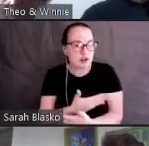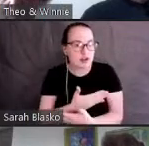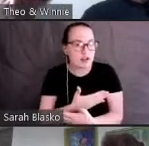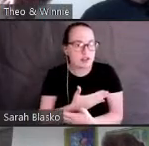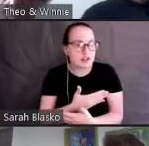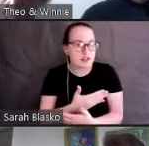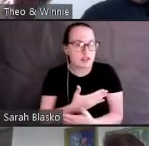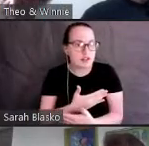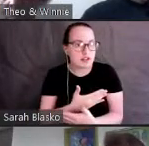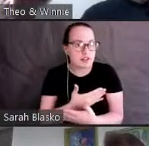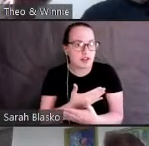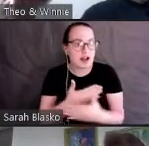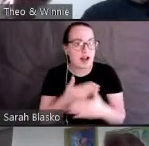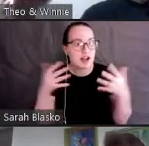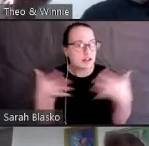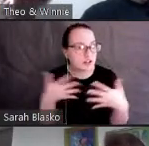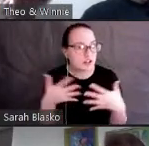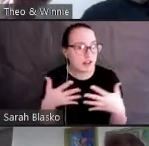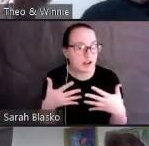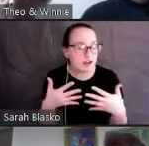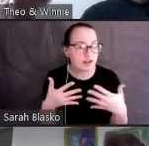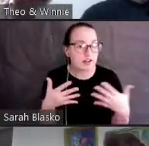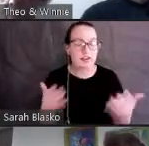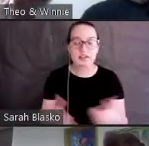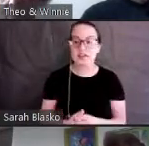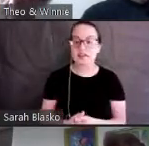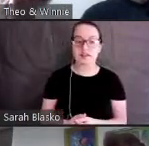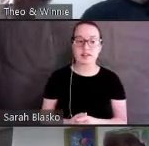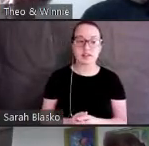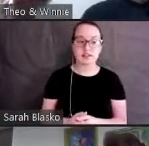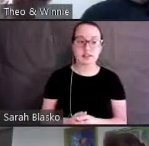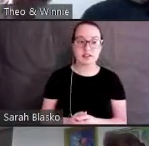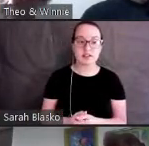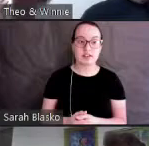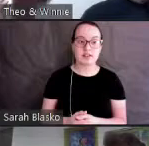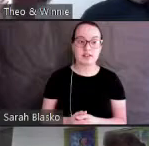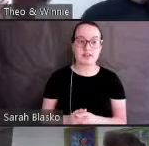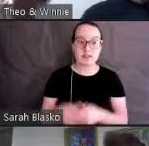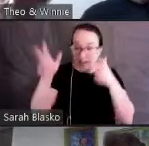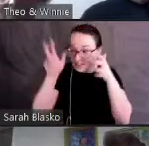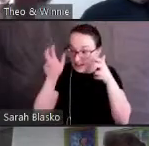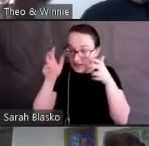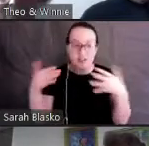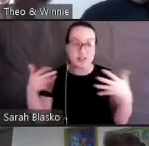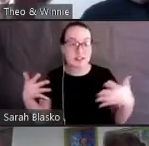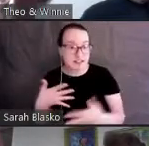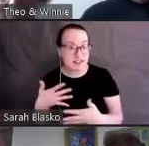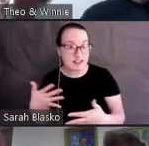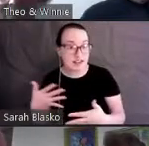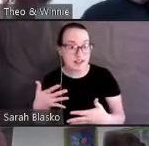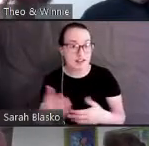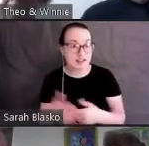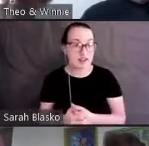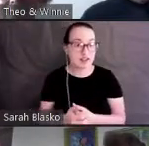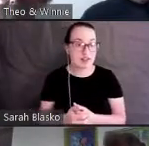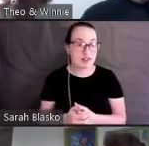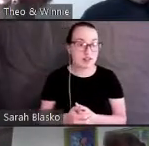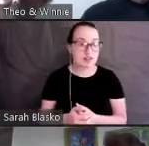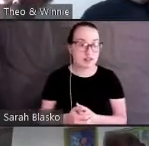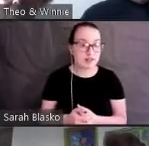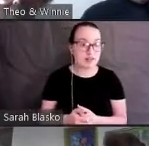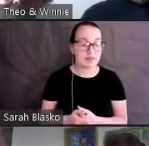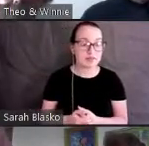us again. We thought we had this thing on lockdown, and here they are